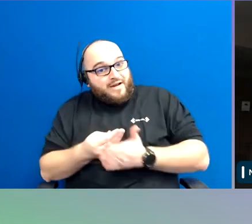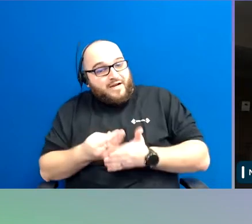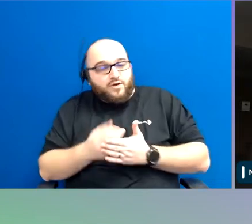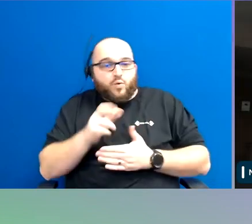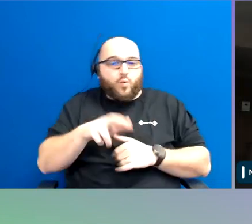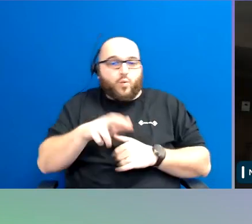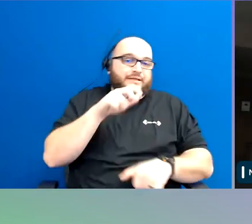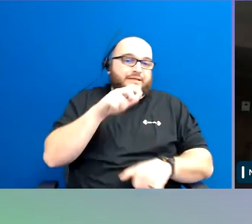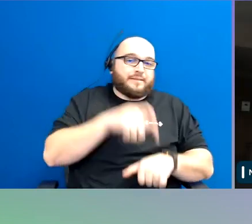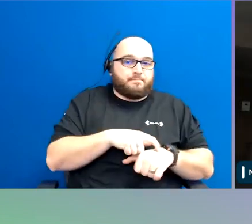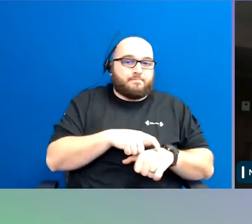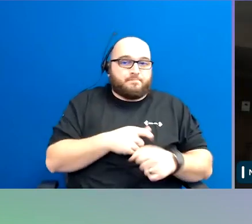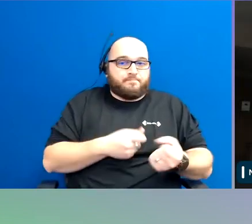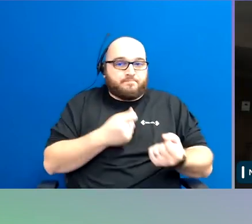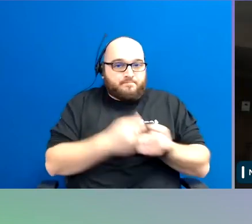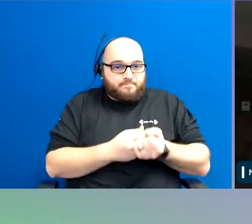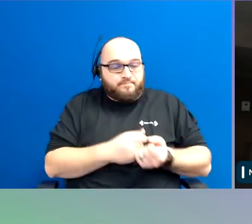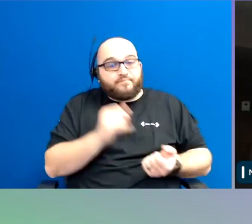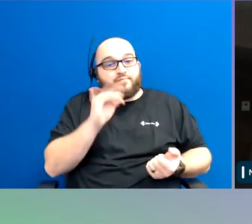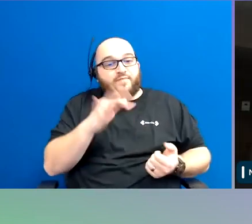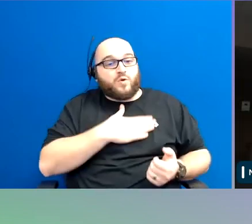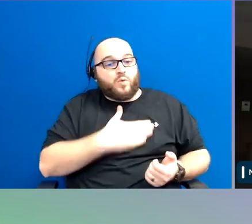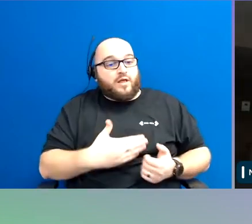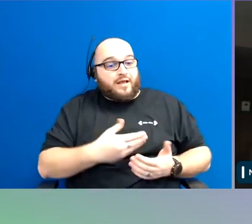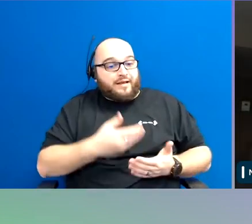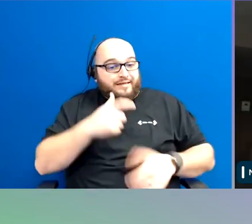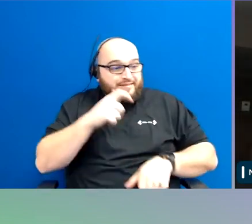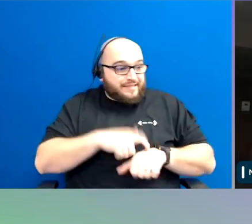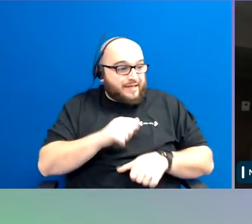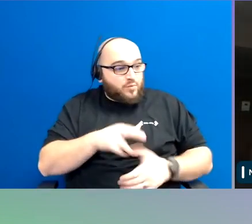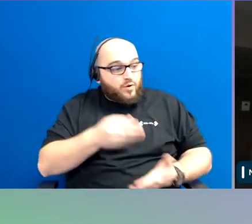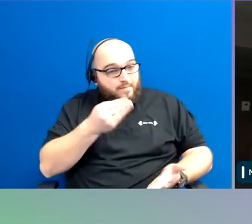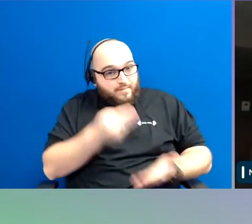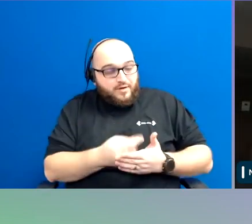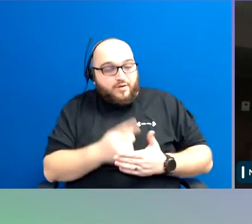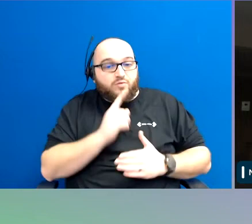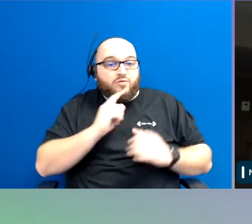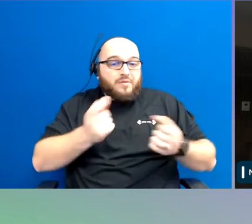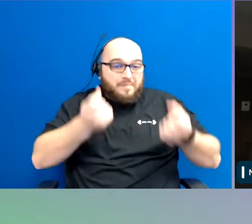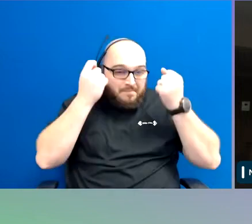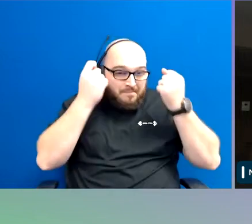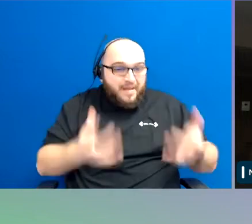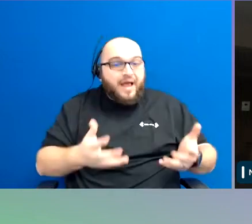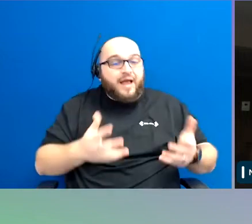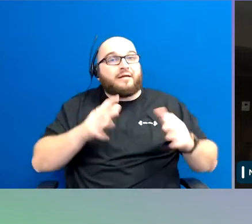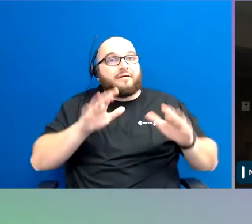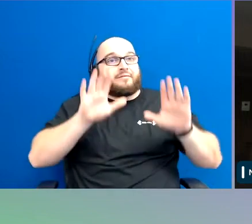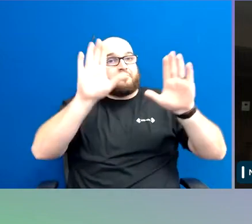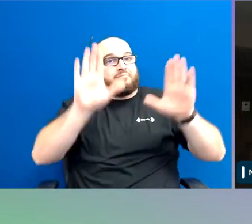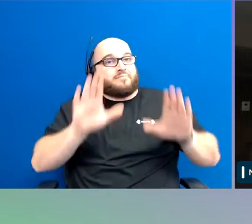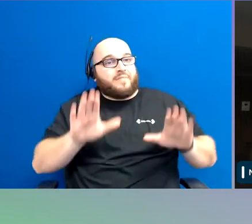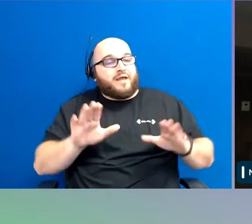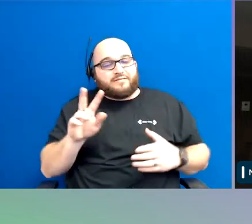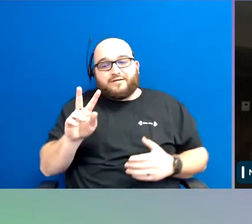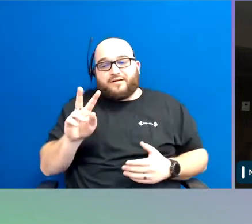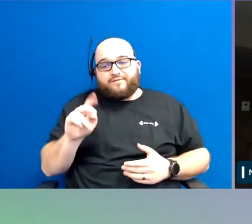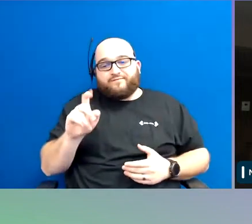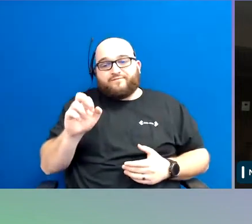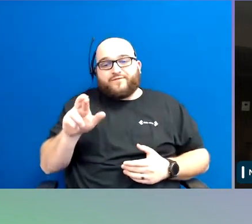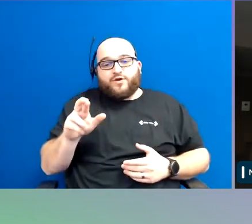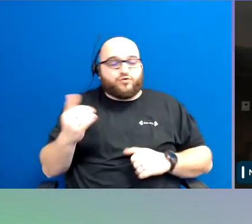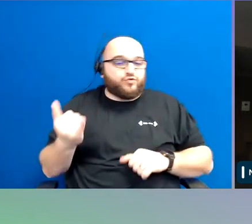it. If you're willing to put money behind it, there are a lot of amazing vendors today who can help set